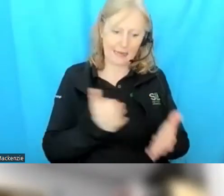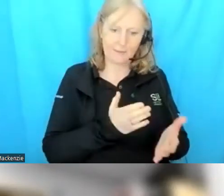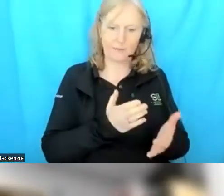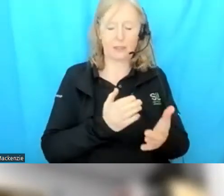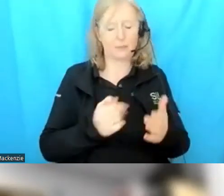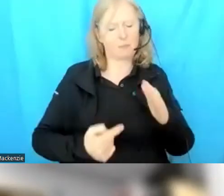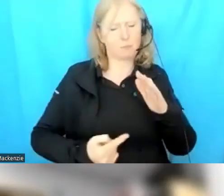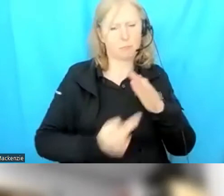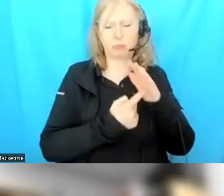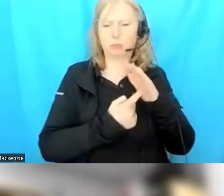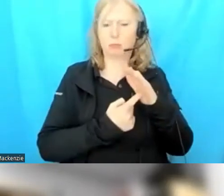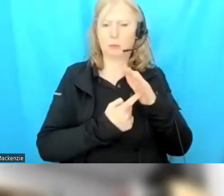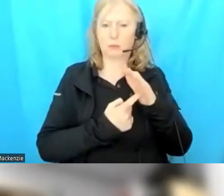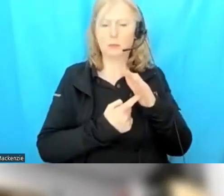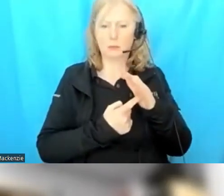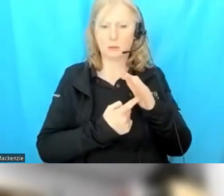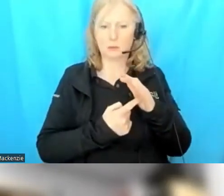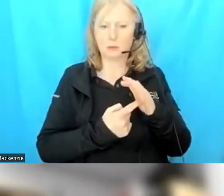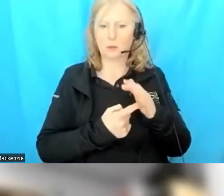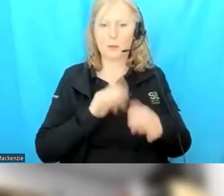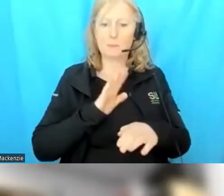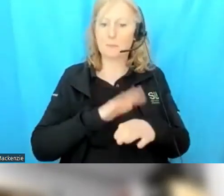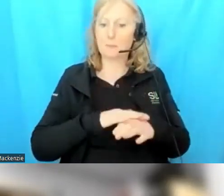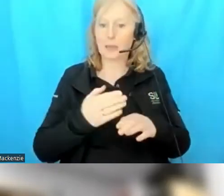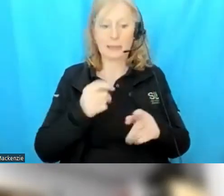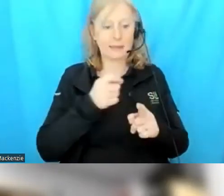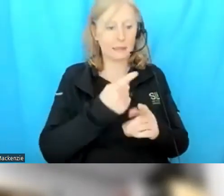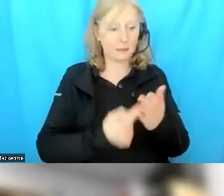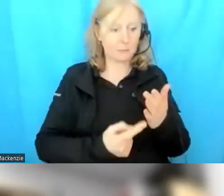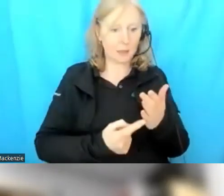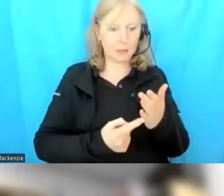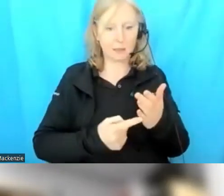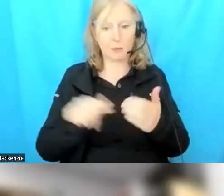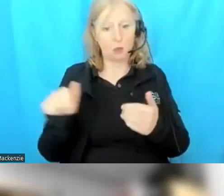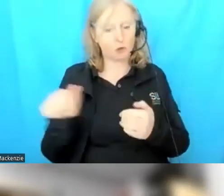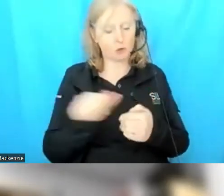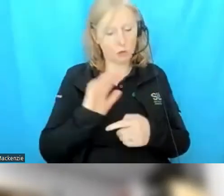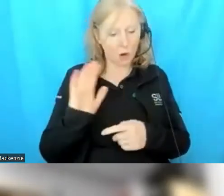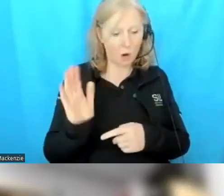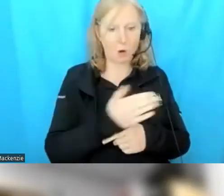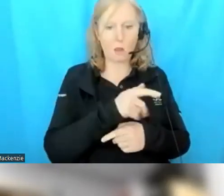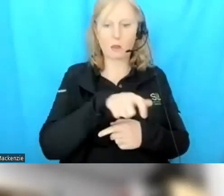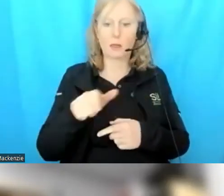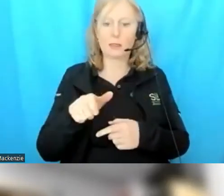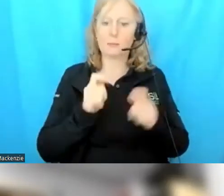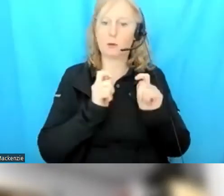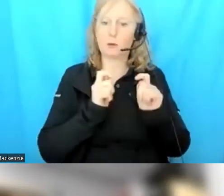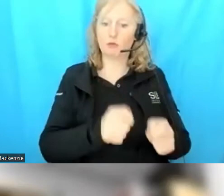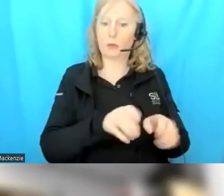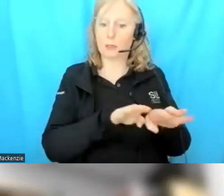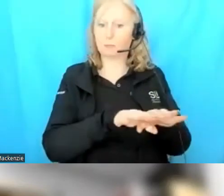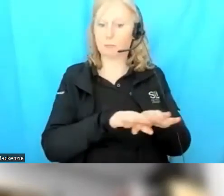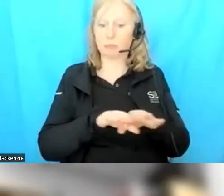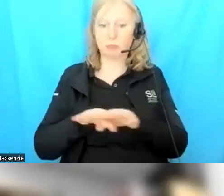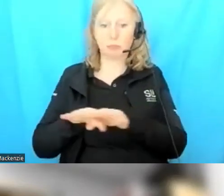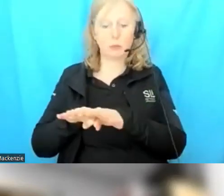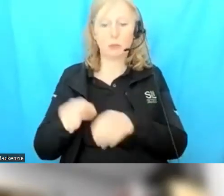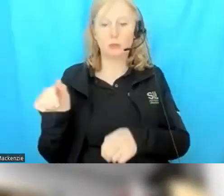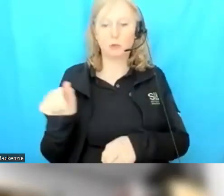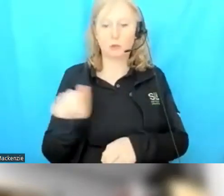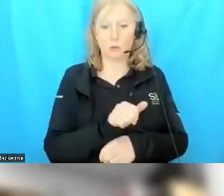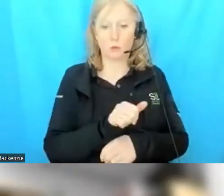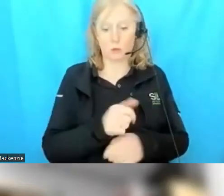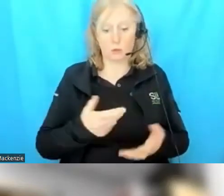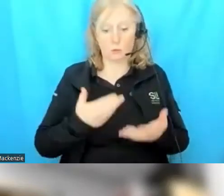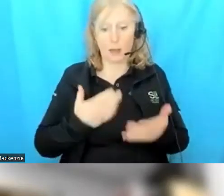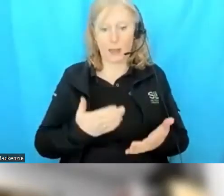priority. And that's regardless of disability. That's how everyone should be treated. And that's really what we're looking into currently as a